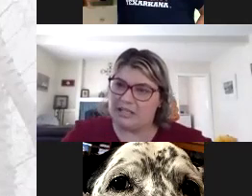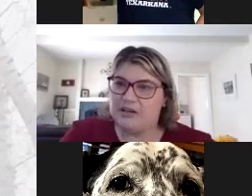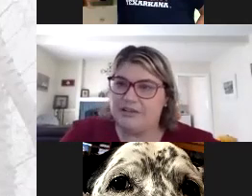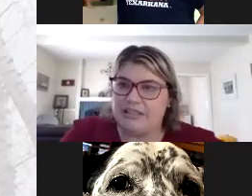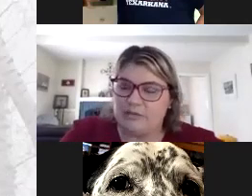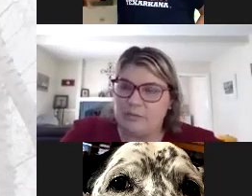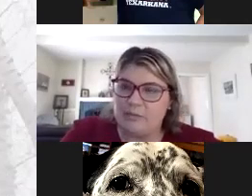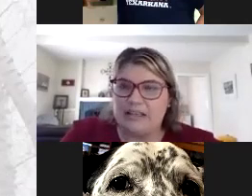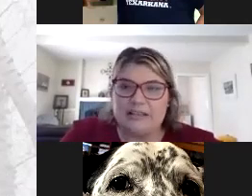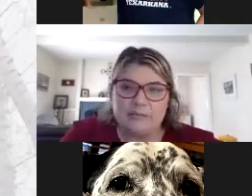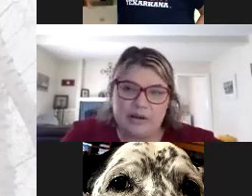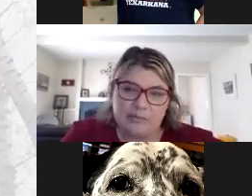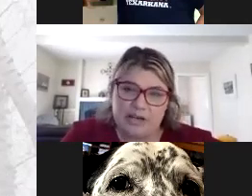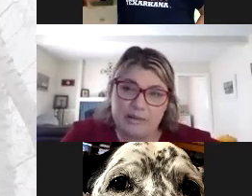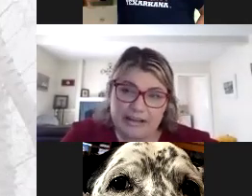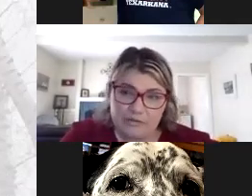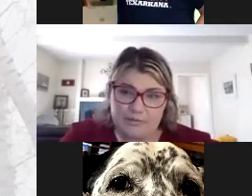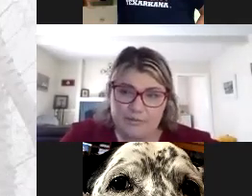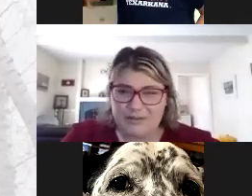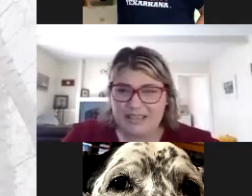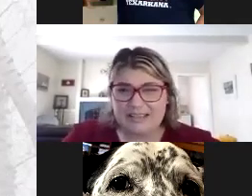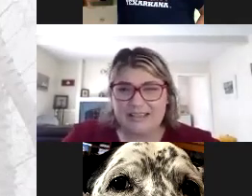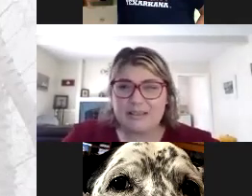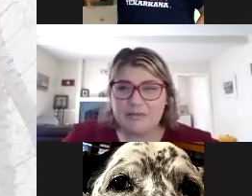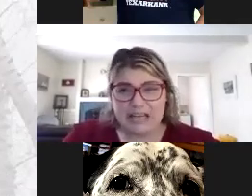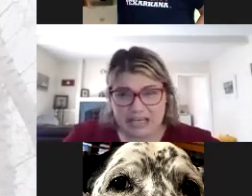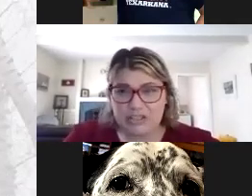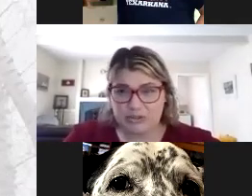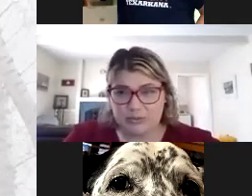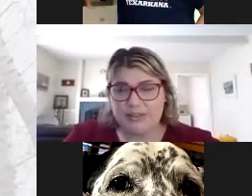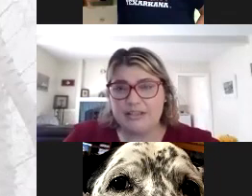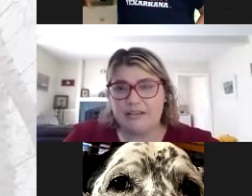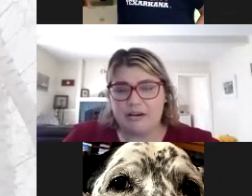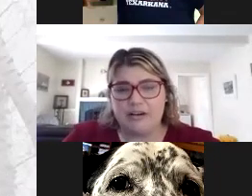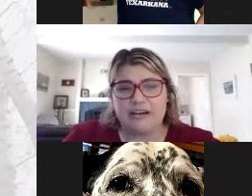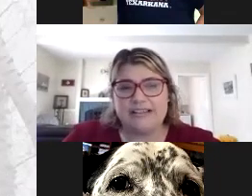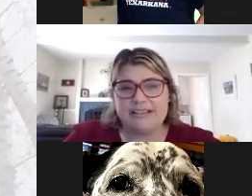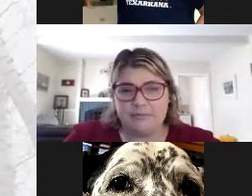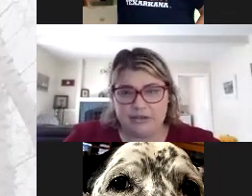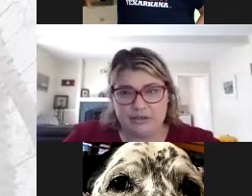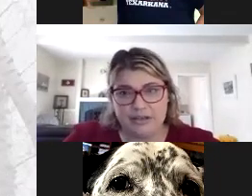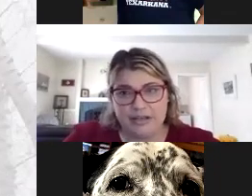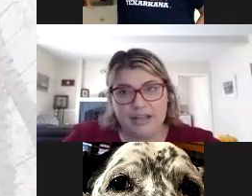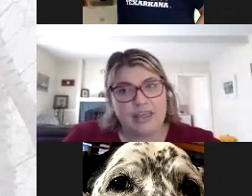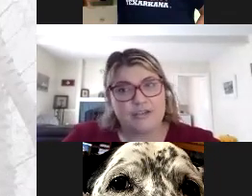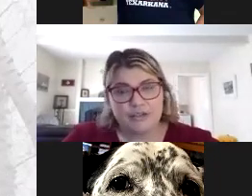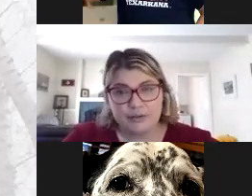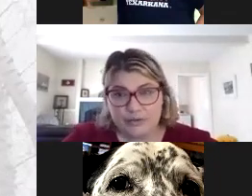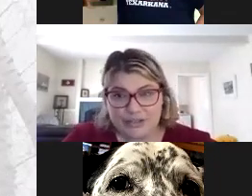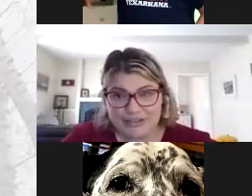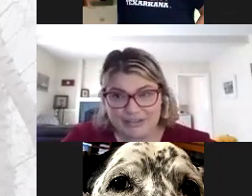side-by-side comparison of the Republican and the Democratic Party platforms, what you'd see is that some of the issues are very similar.